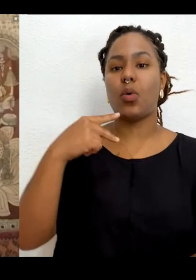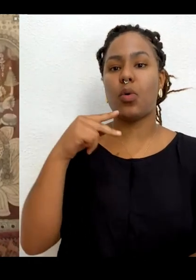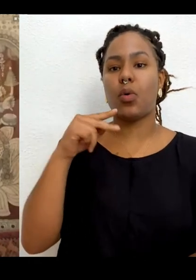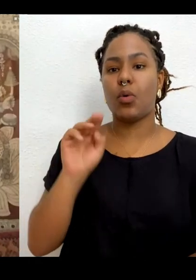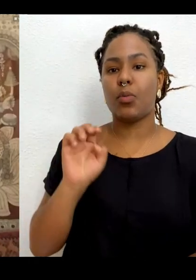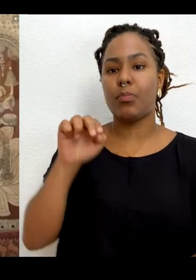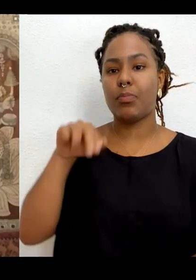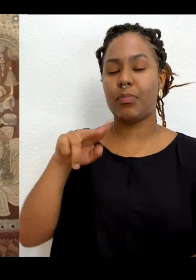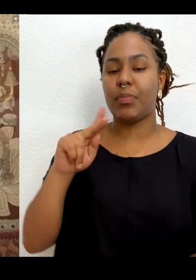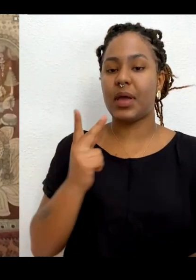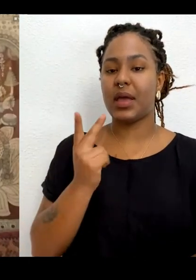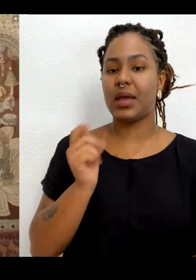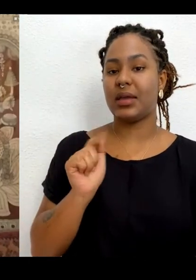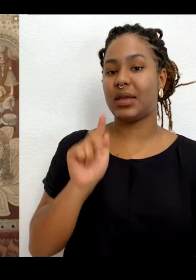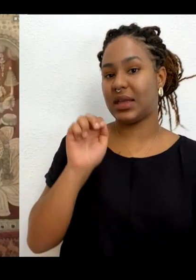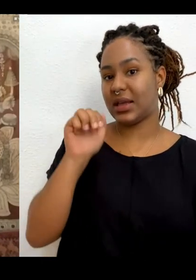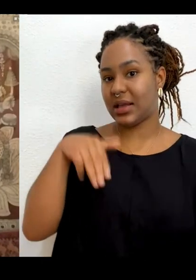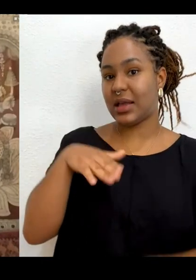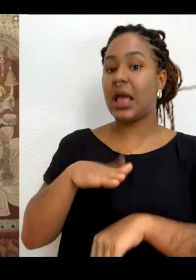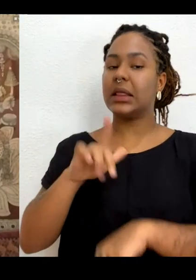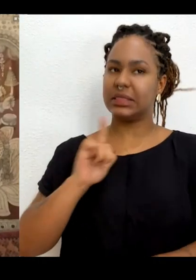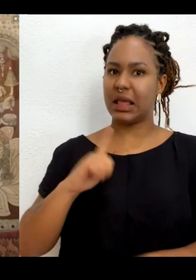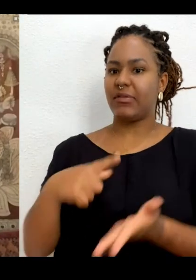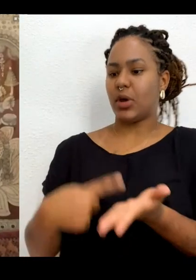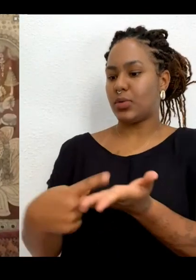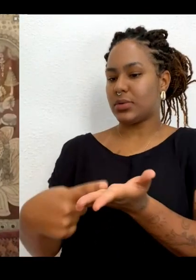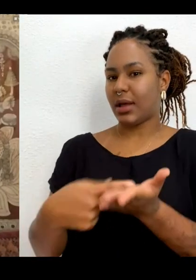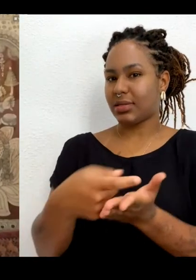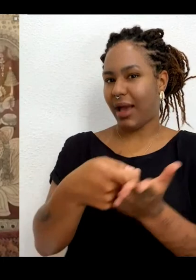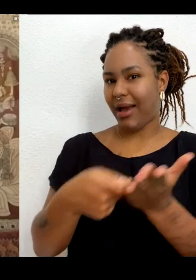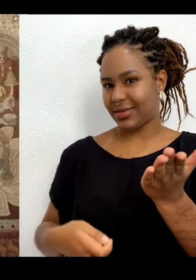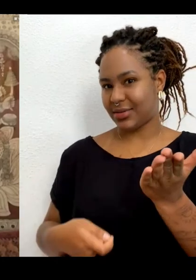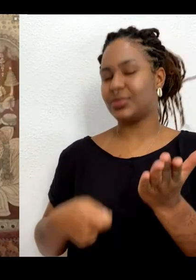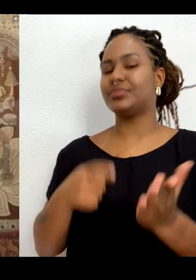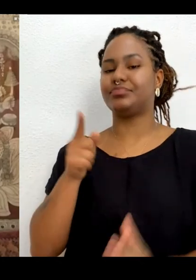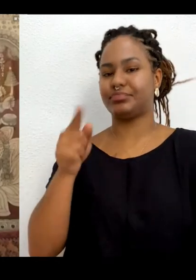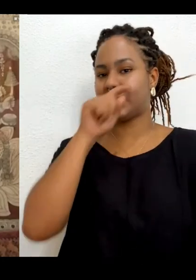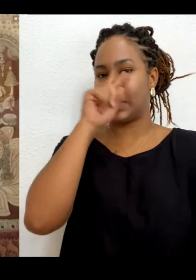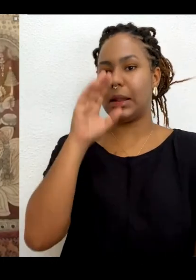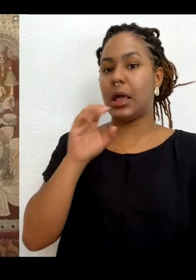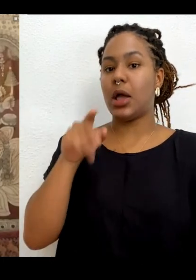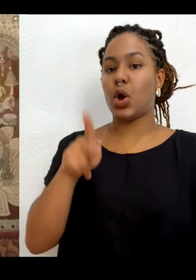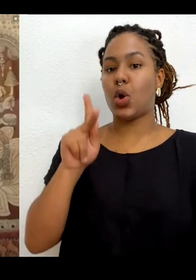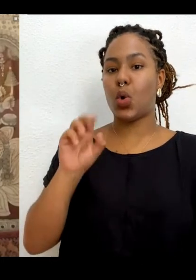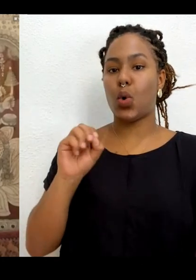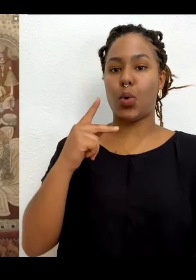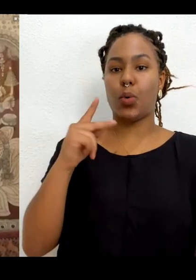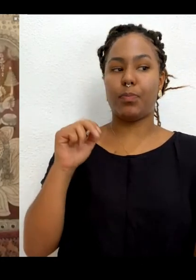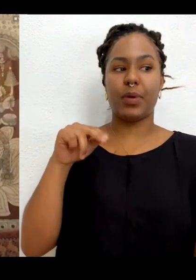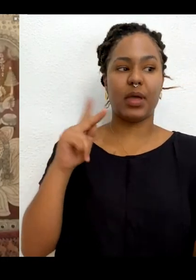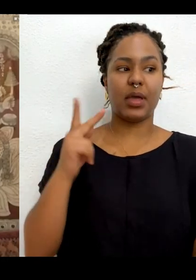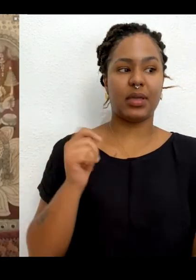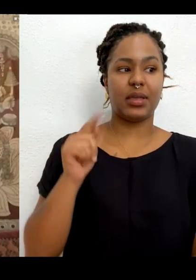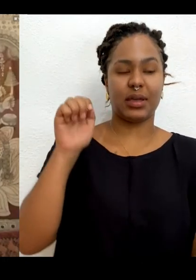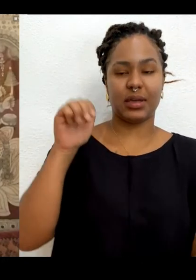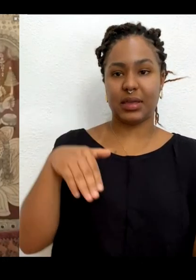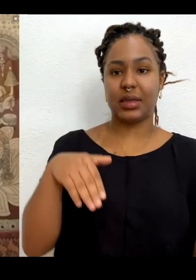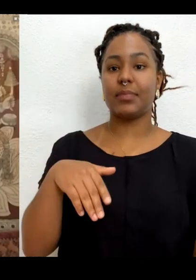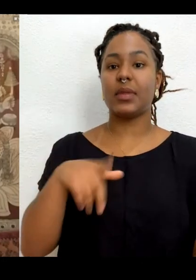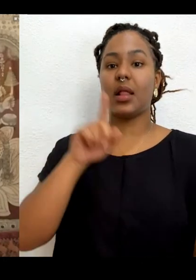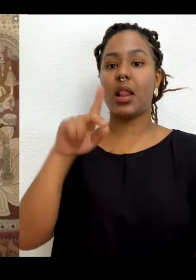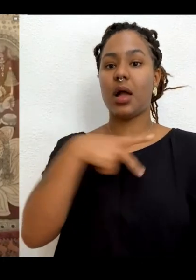Eva Morales the president of Bolivia at that time said we were here to protect the rights of Mother Earth